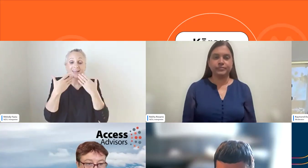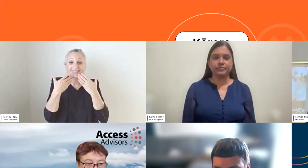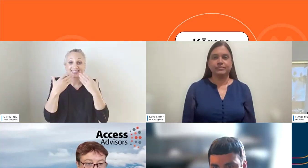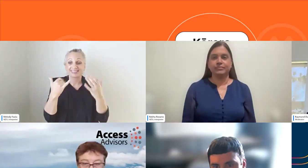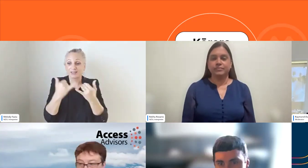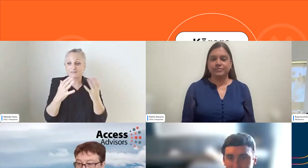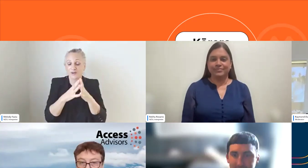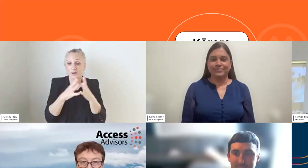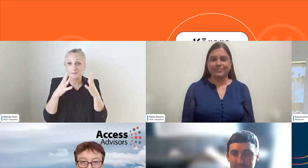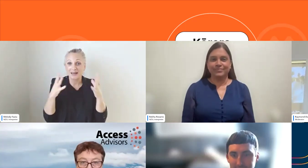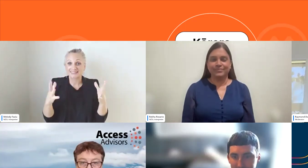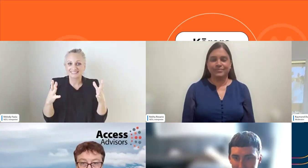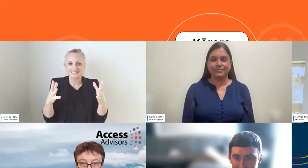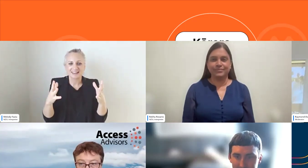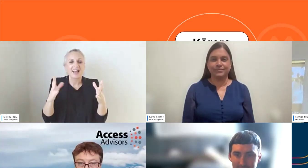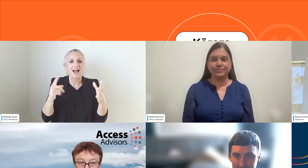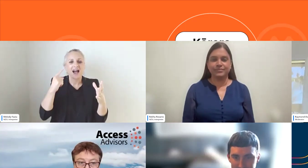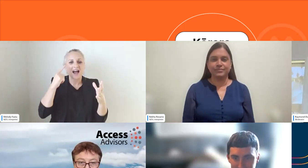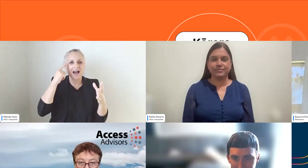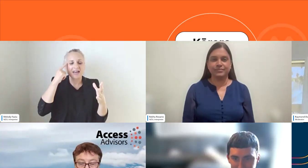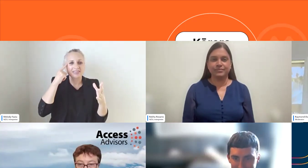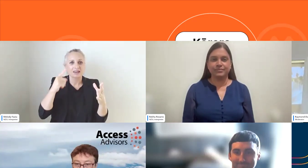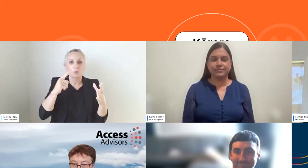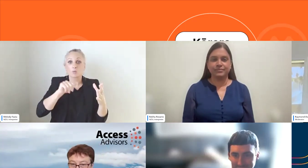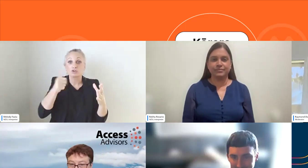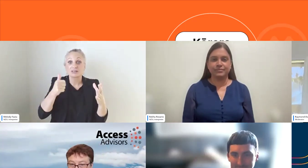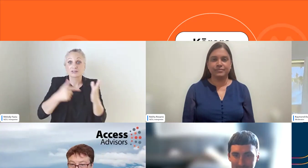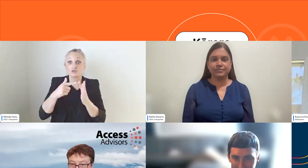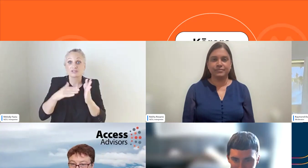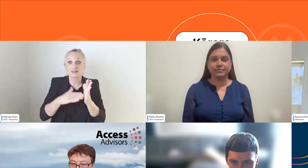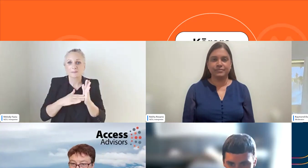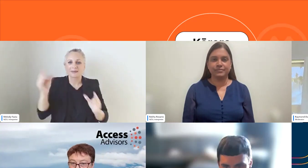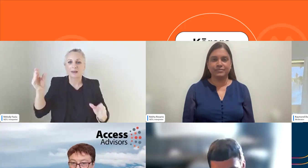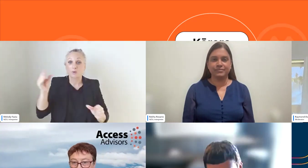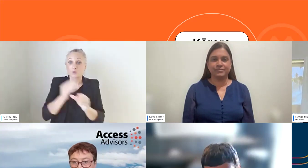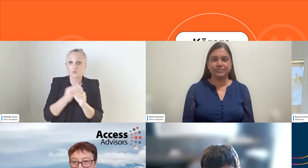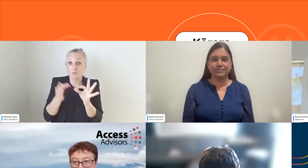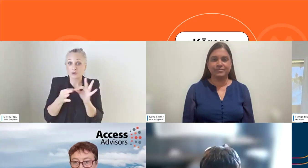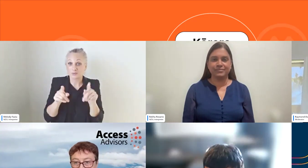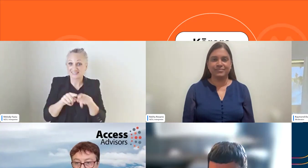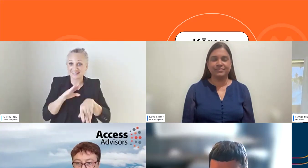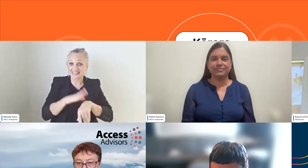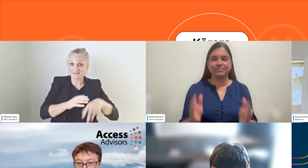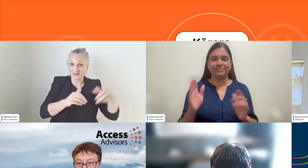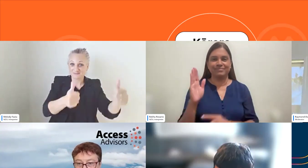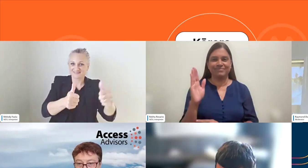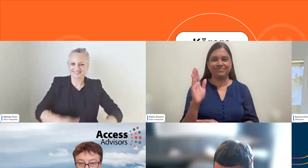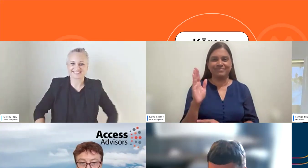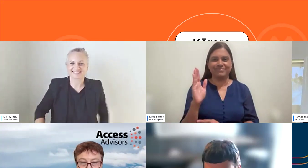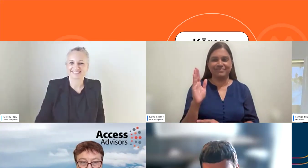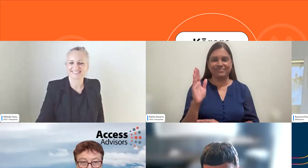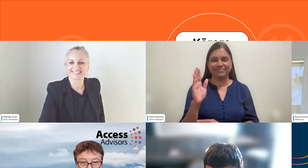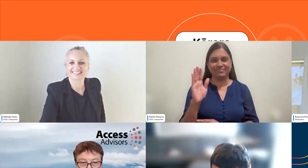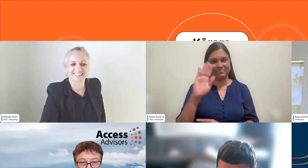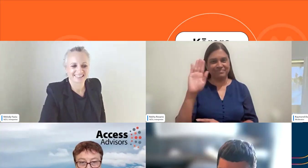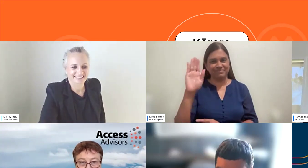Rightio, we'll probably go straight into talking to Tim. Tim, the floor's all yours. Kia ora koutou,